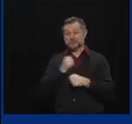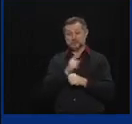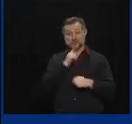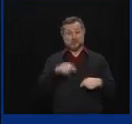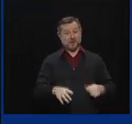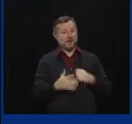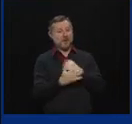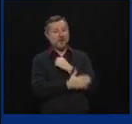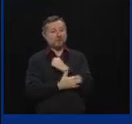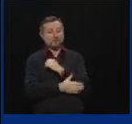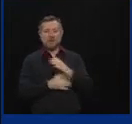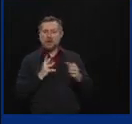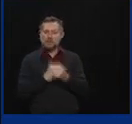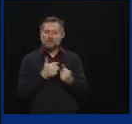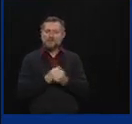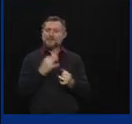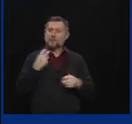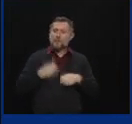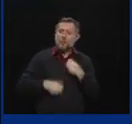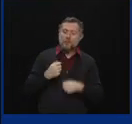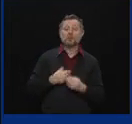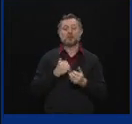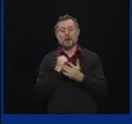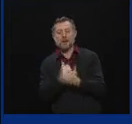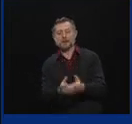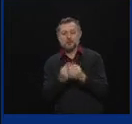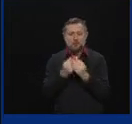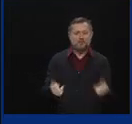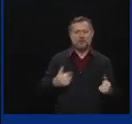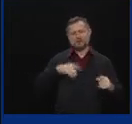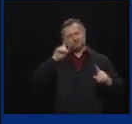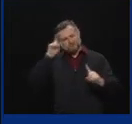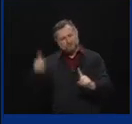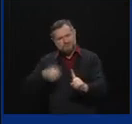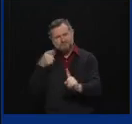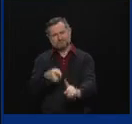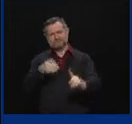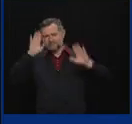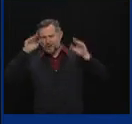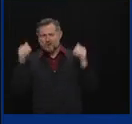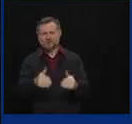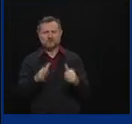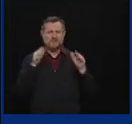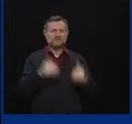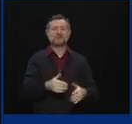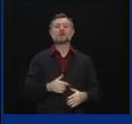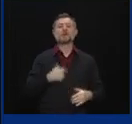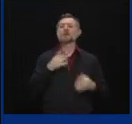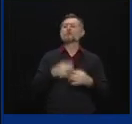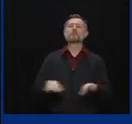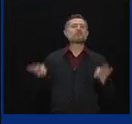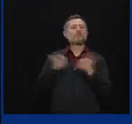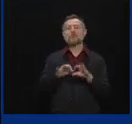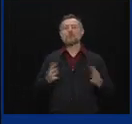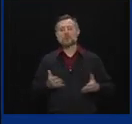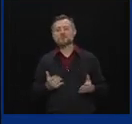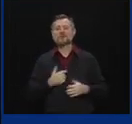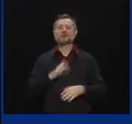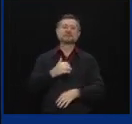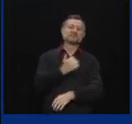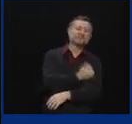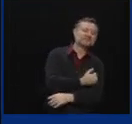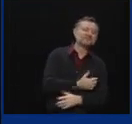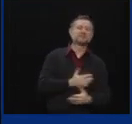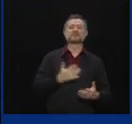problem that we can help solve, that's what we're focused on. It's very important that we get vaccinated. Not only that,